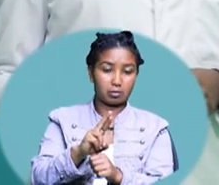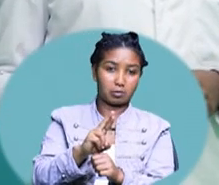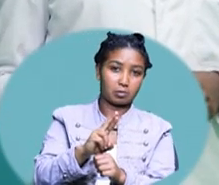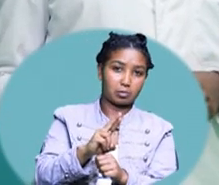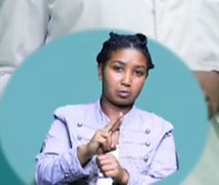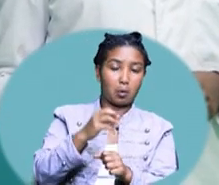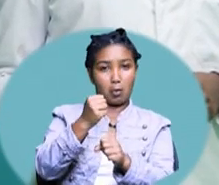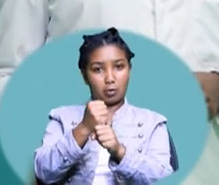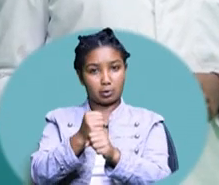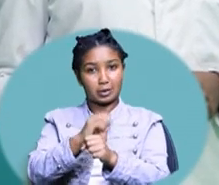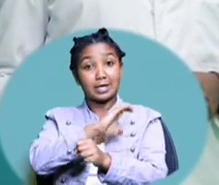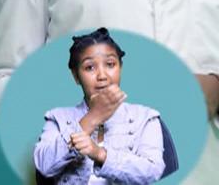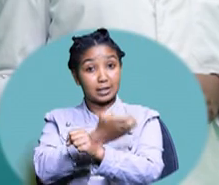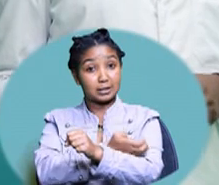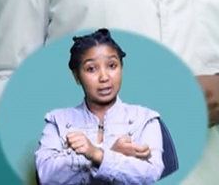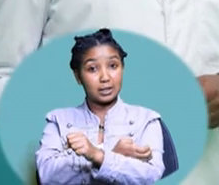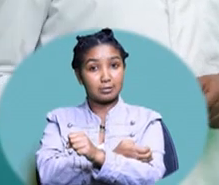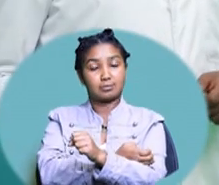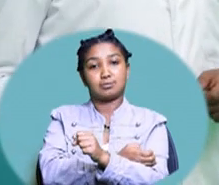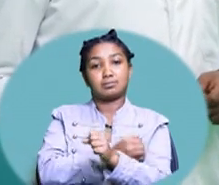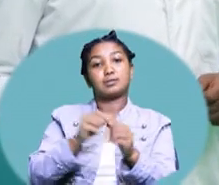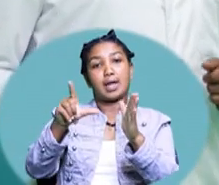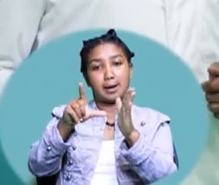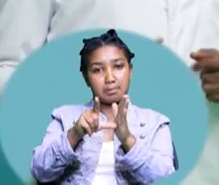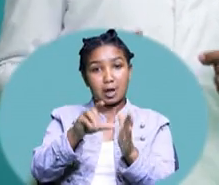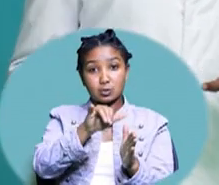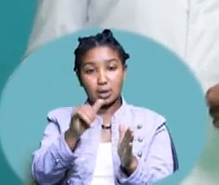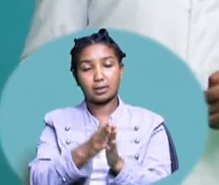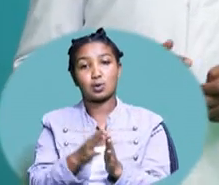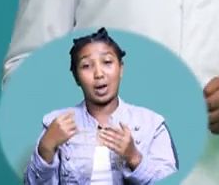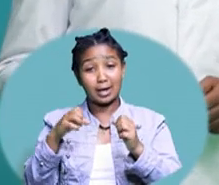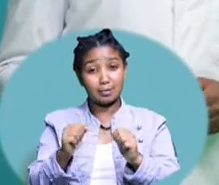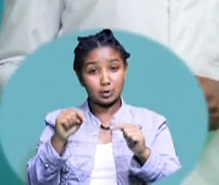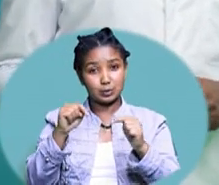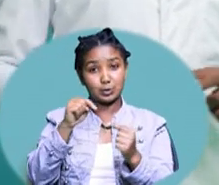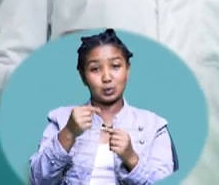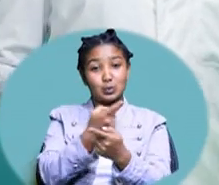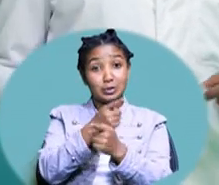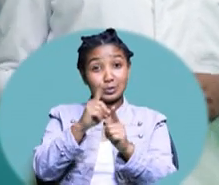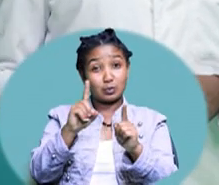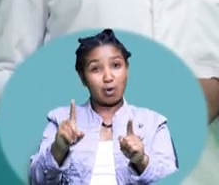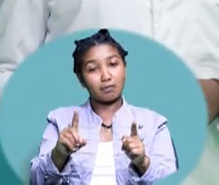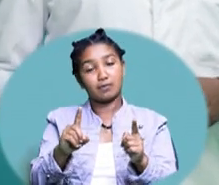as work-energy theorem. As well, we are able to solve